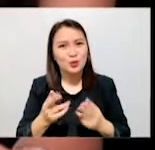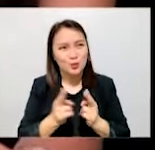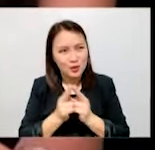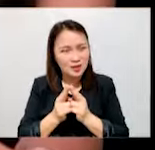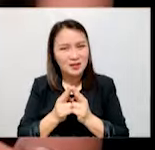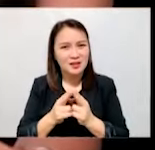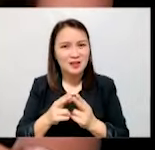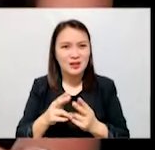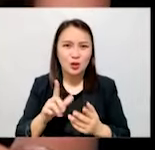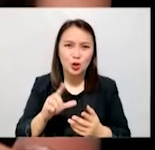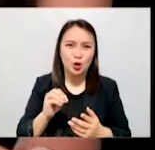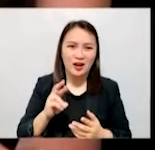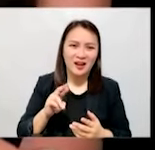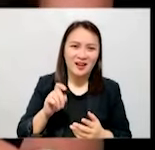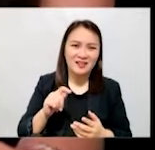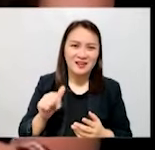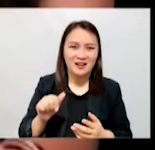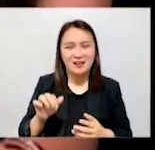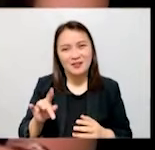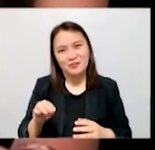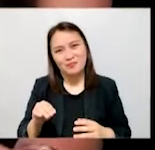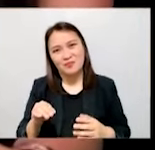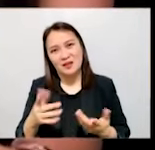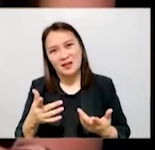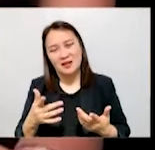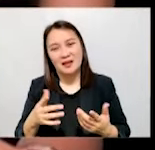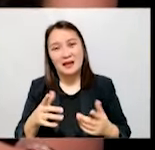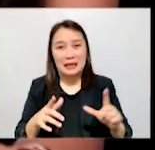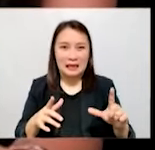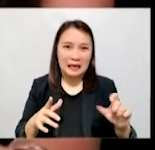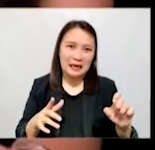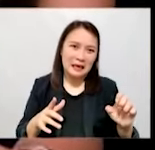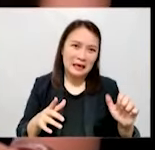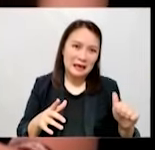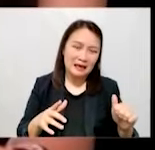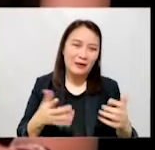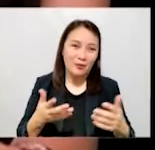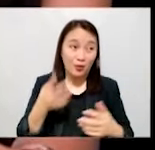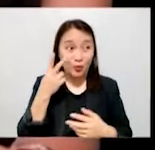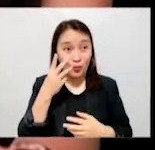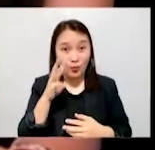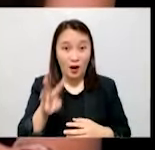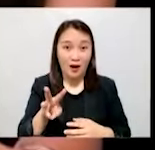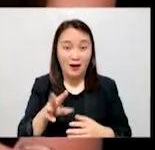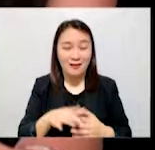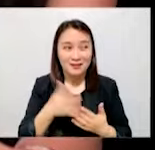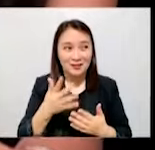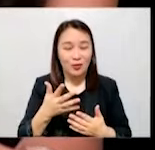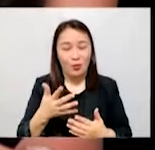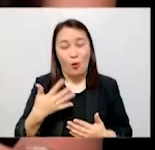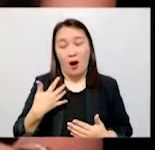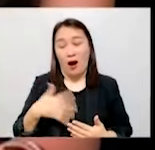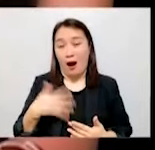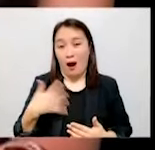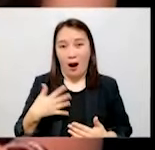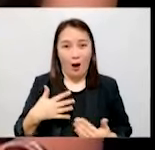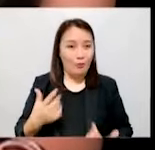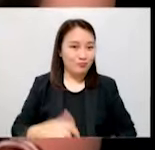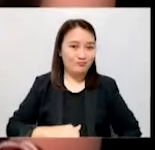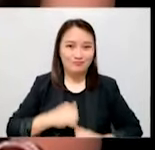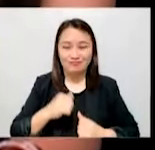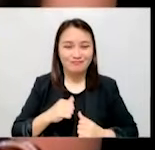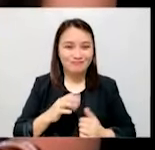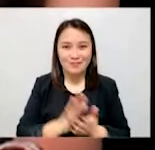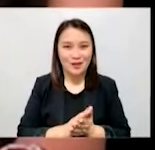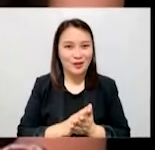and I think it's so moving to watch and to see them be so proud. I think it truly has been one of my favorite things